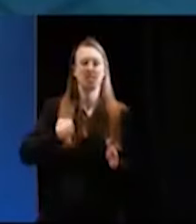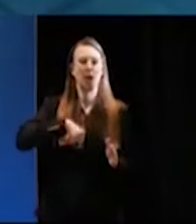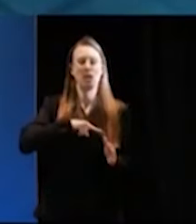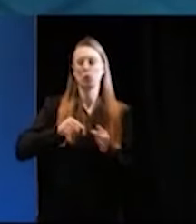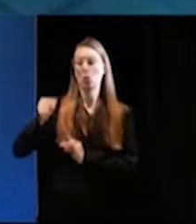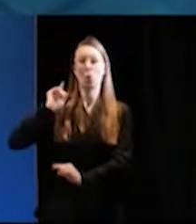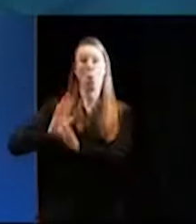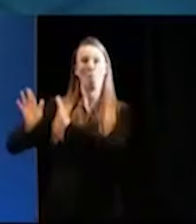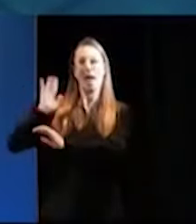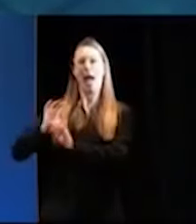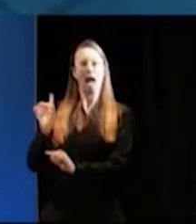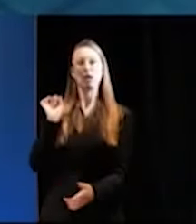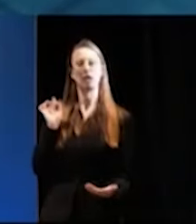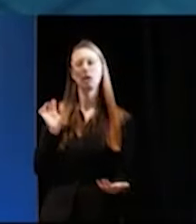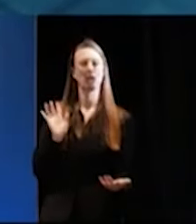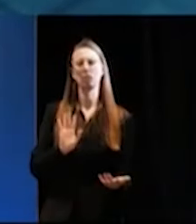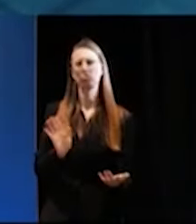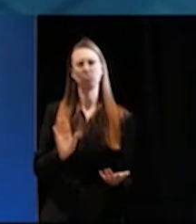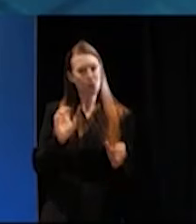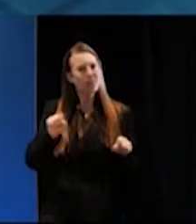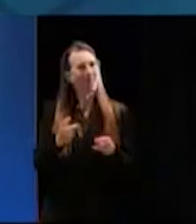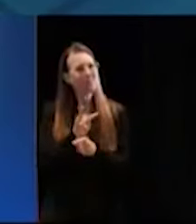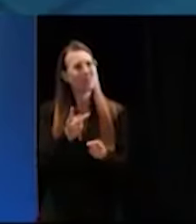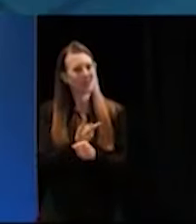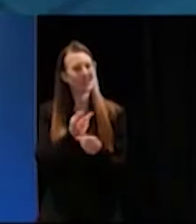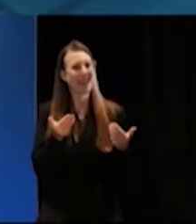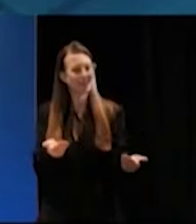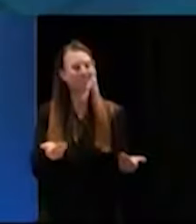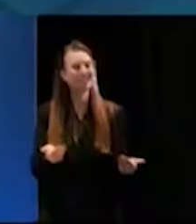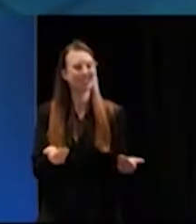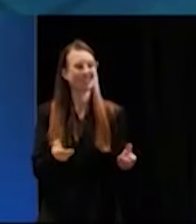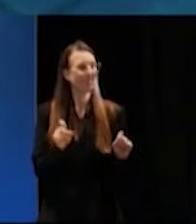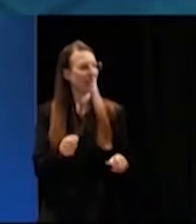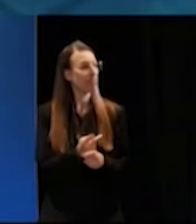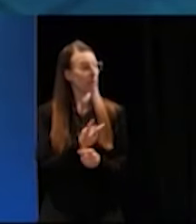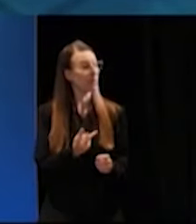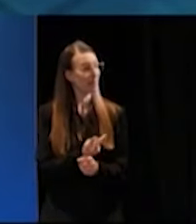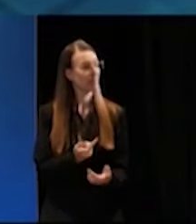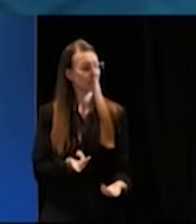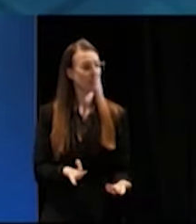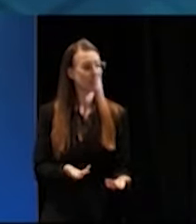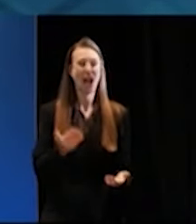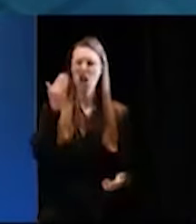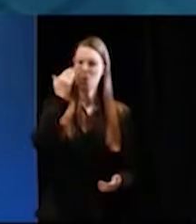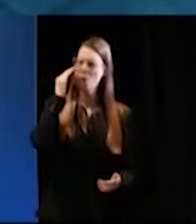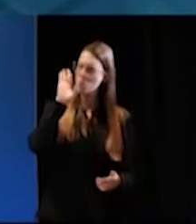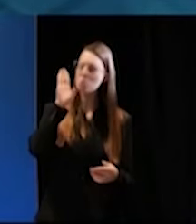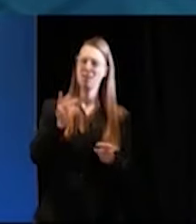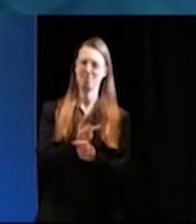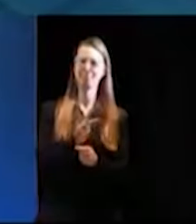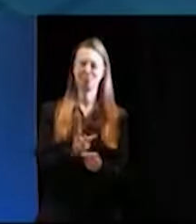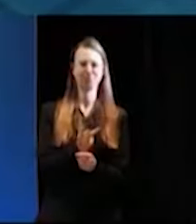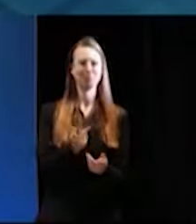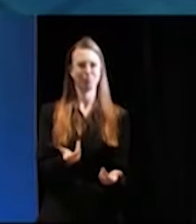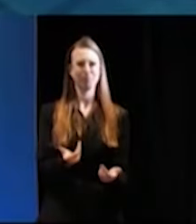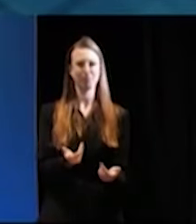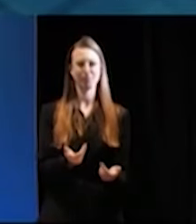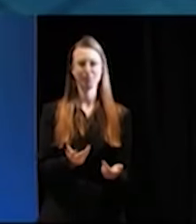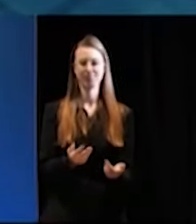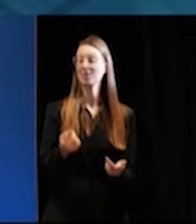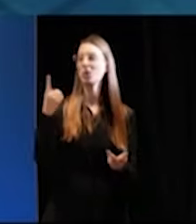days. We can figure this out, my friends. We can figure this out. And I know we will. And I'll quote one